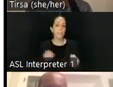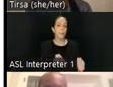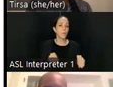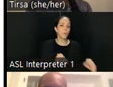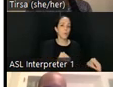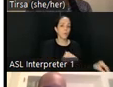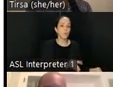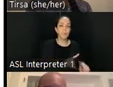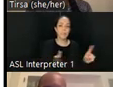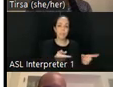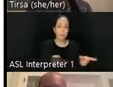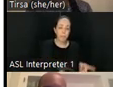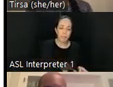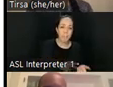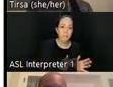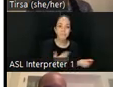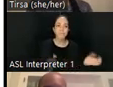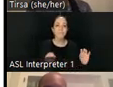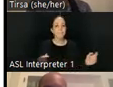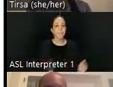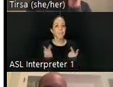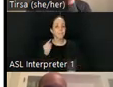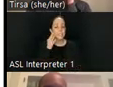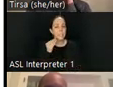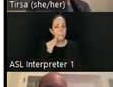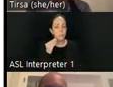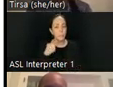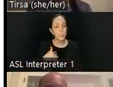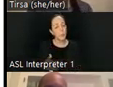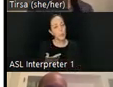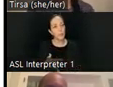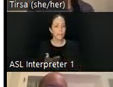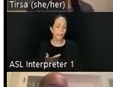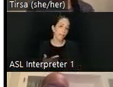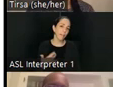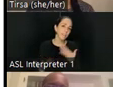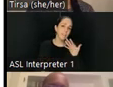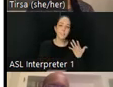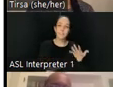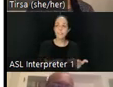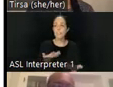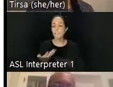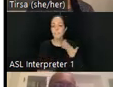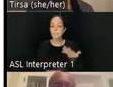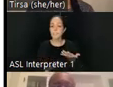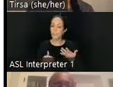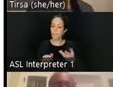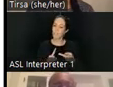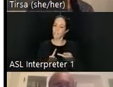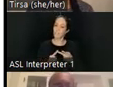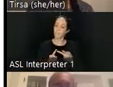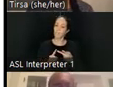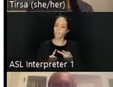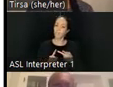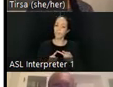things. So that's one of the reasons why I kind of was thinking about sort of that designated seat, or at least